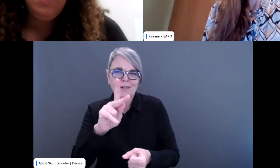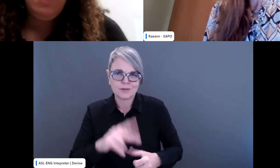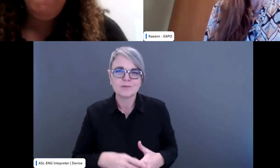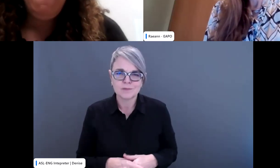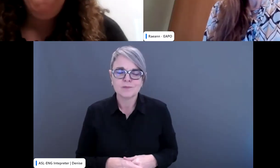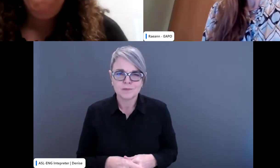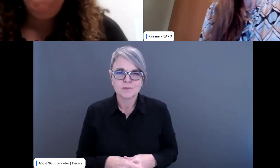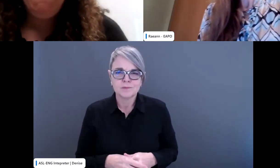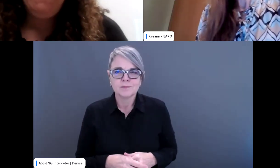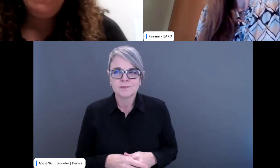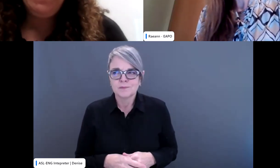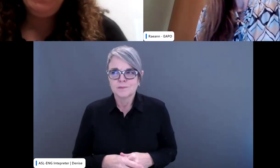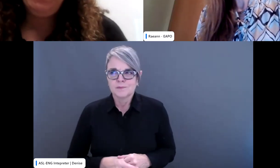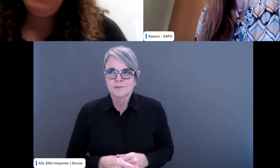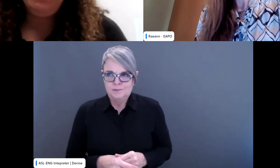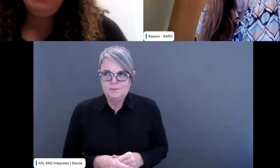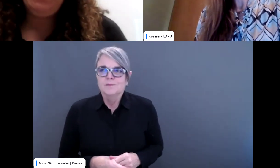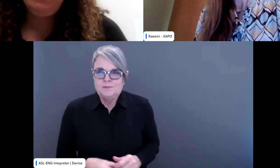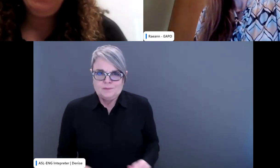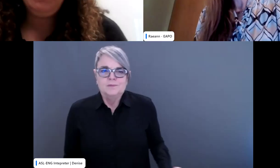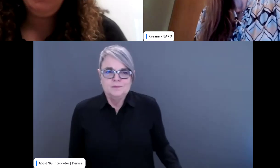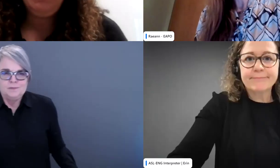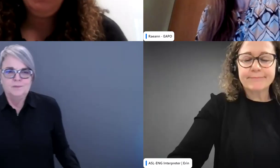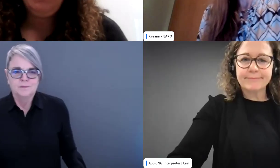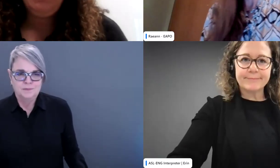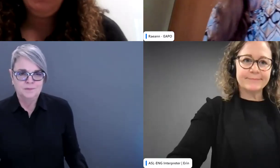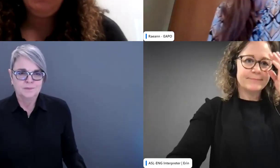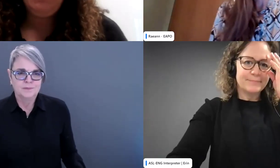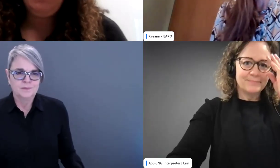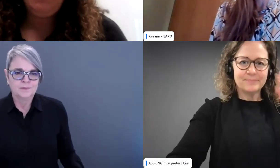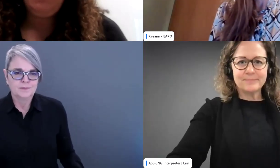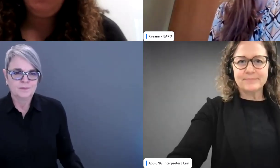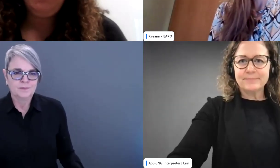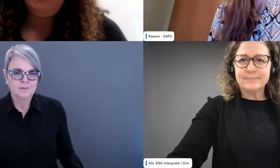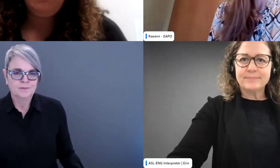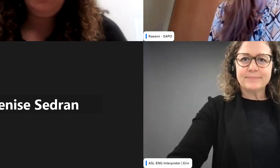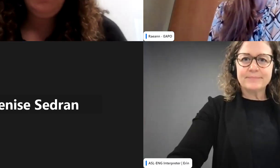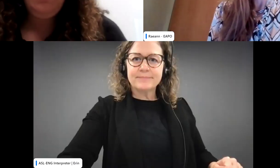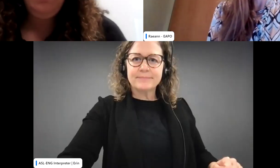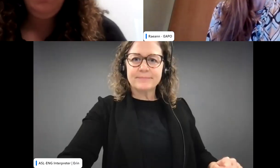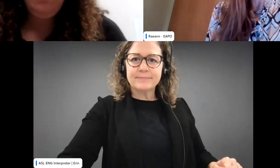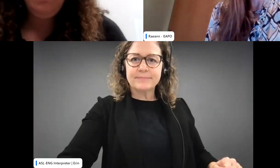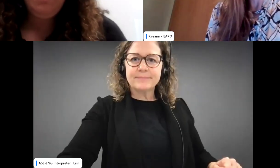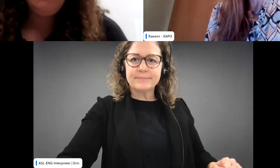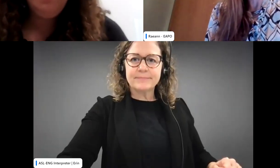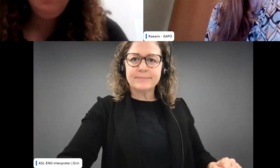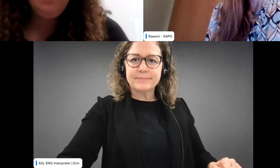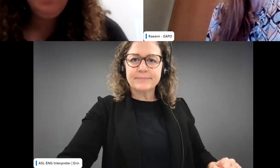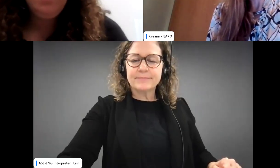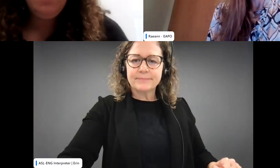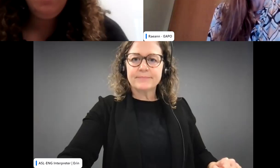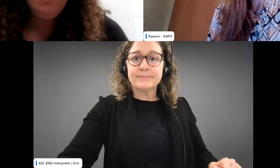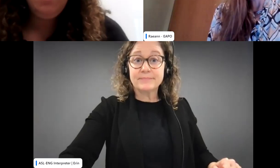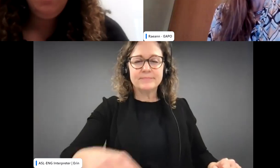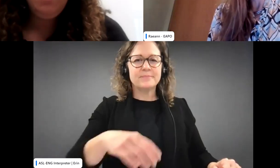Great, thank you. Just checking to see if there's any other questions. I know just in terms of your reference to phishing scams and what to Hmm. look